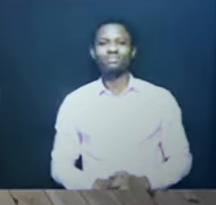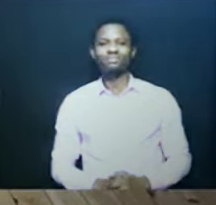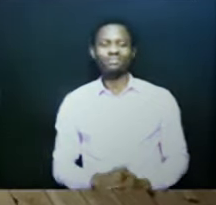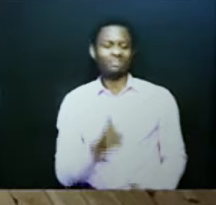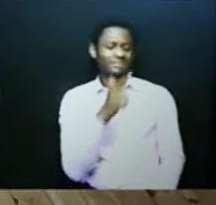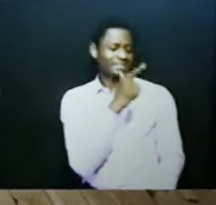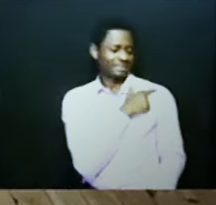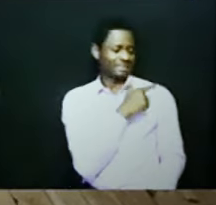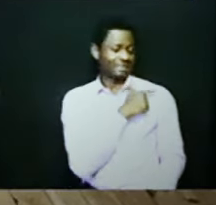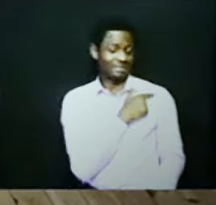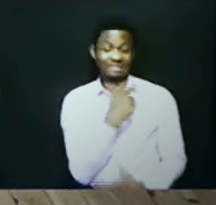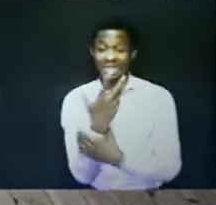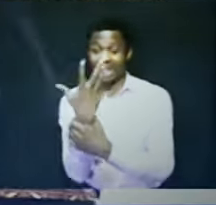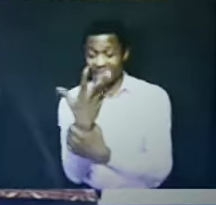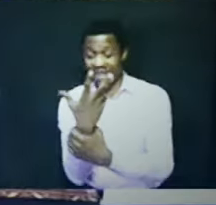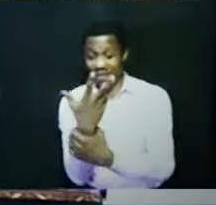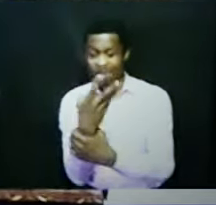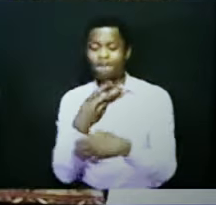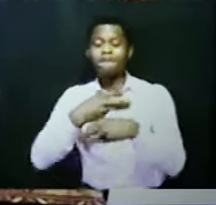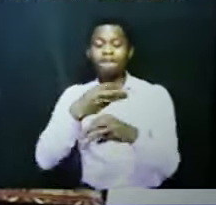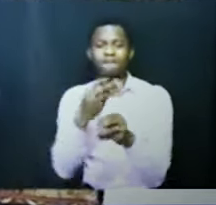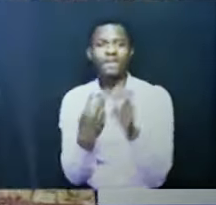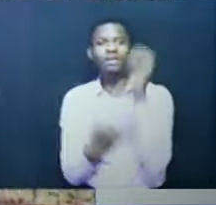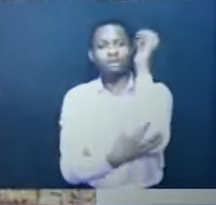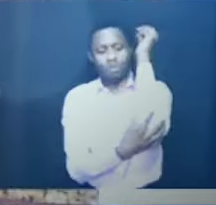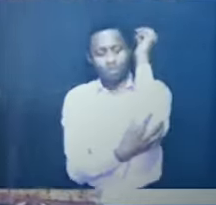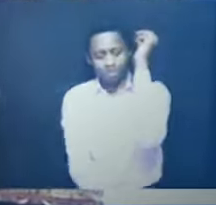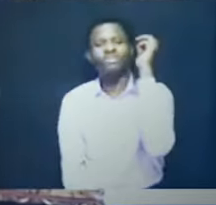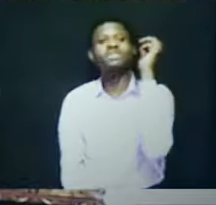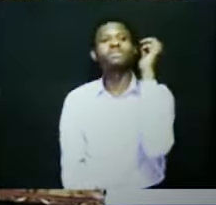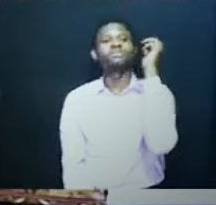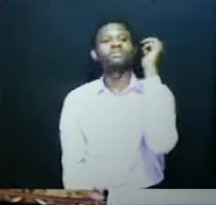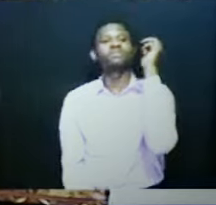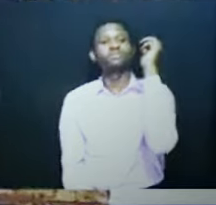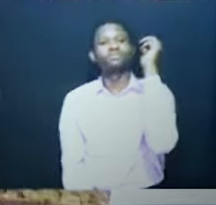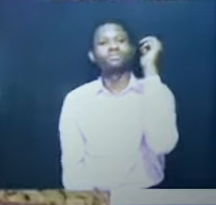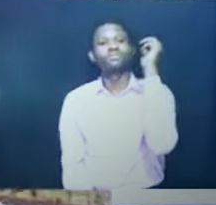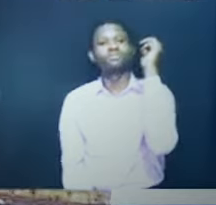Lazy hands make for poverty.